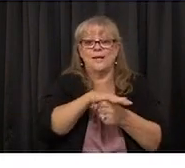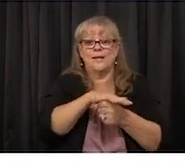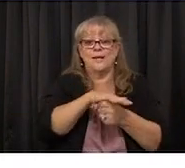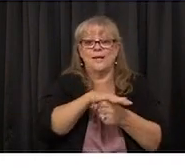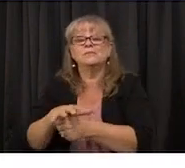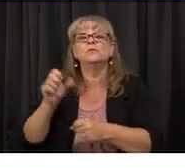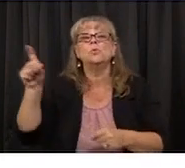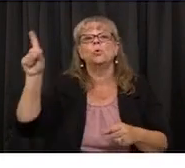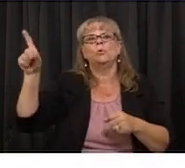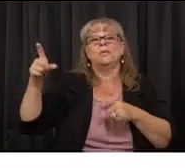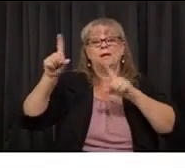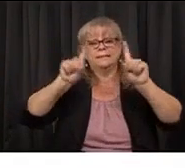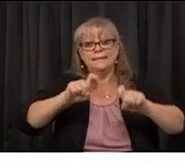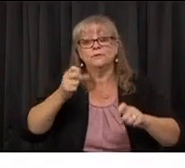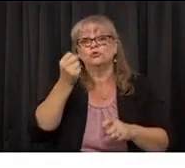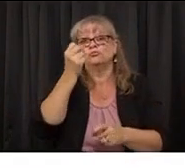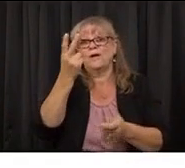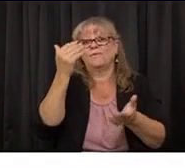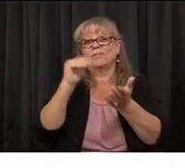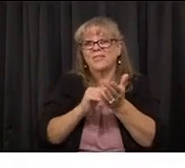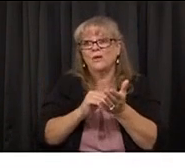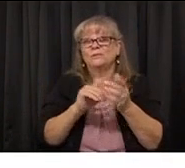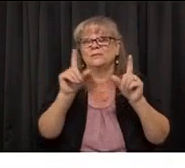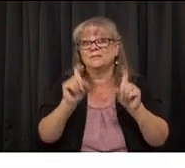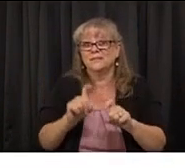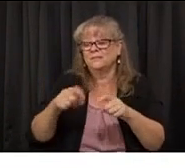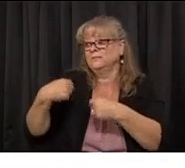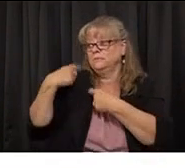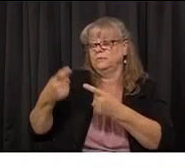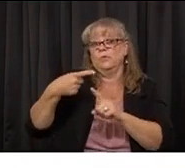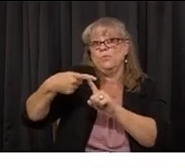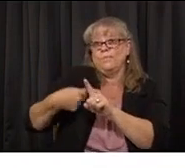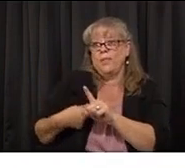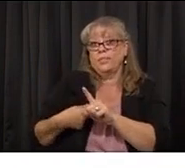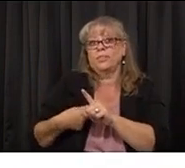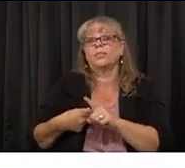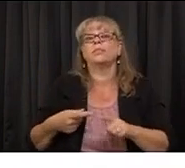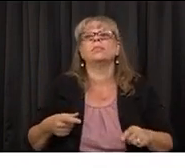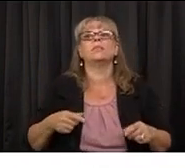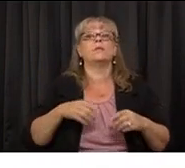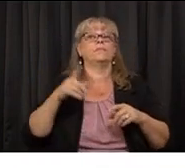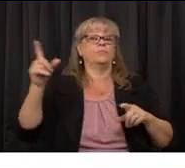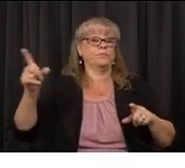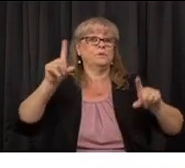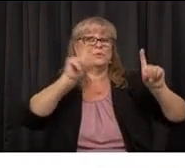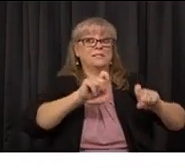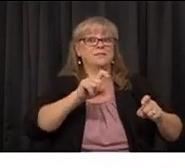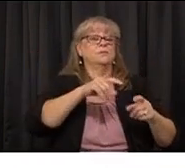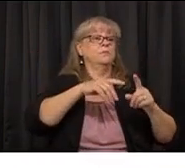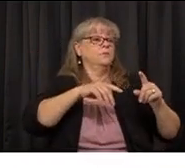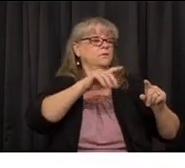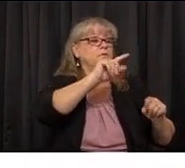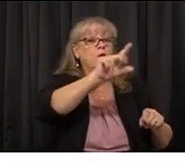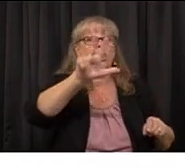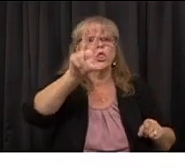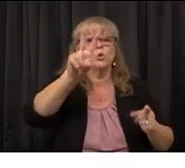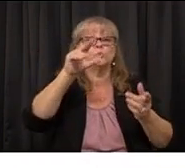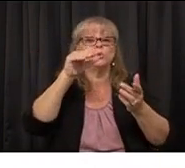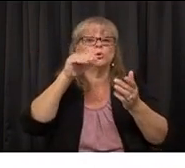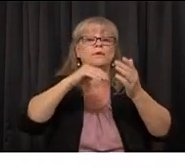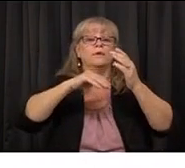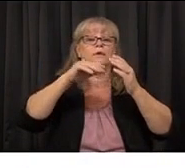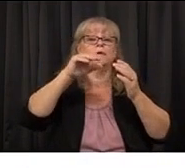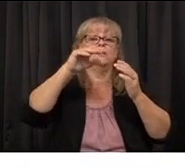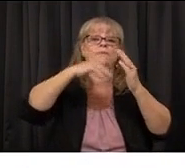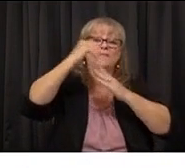that partnership is old, active phase, 31 facilities. In total, 134,320 tests have been completed